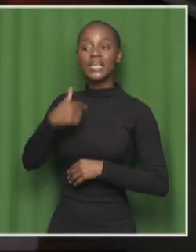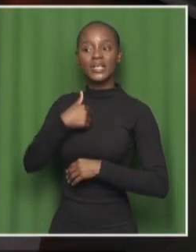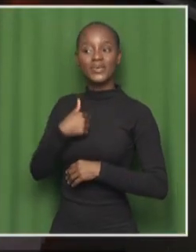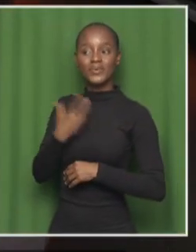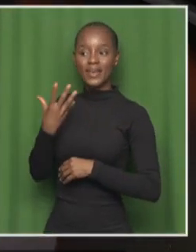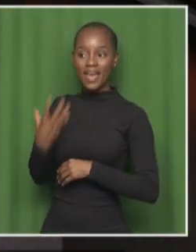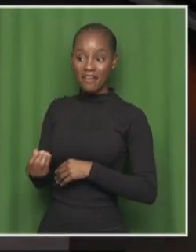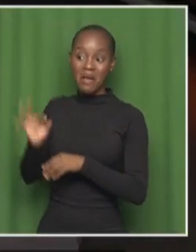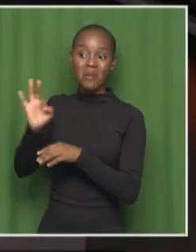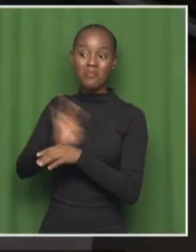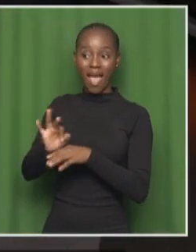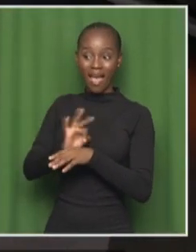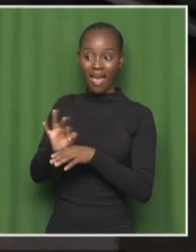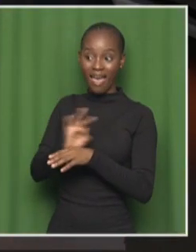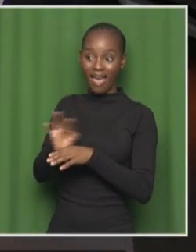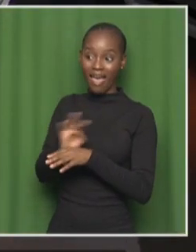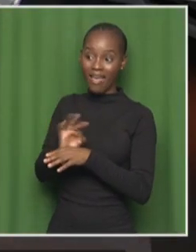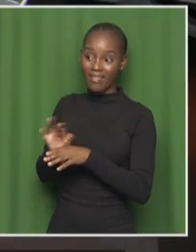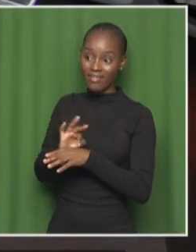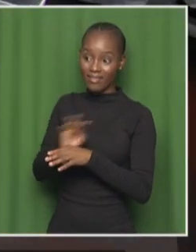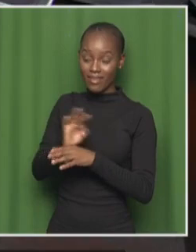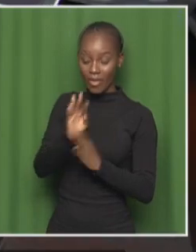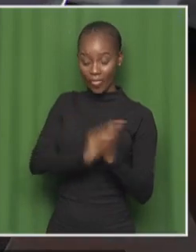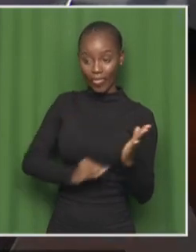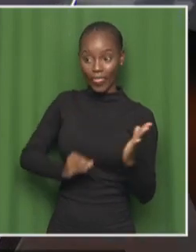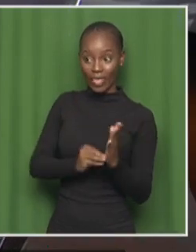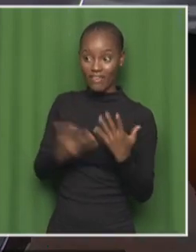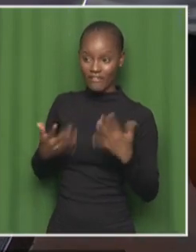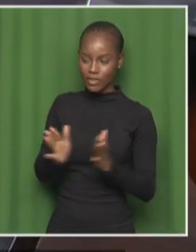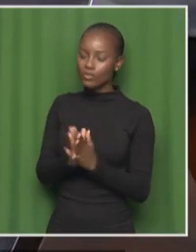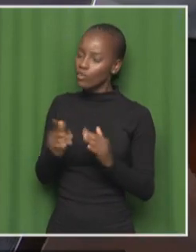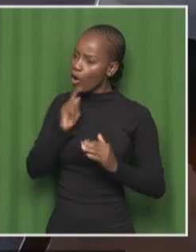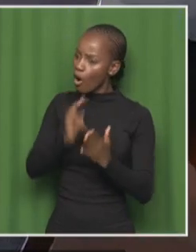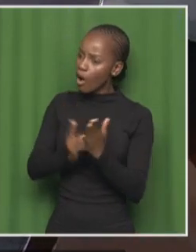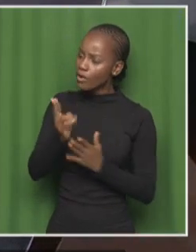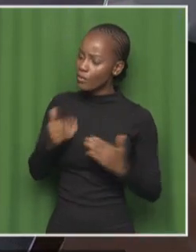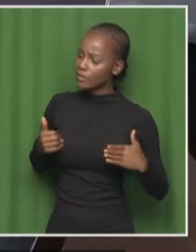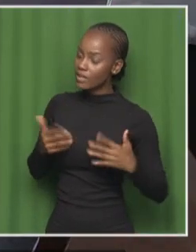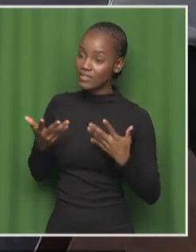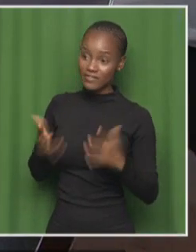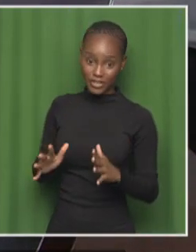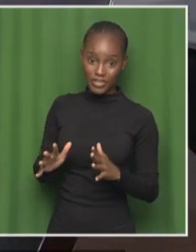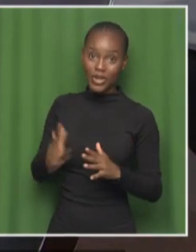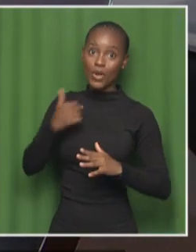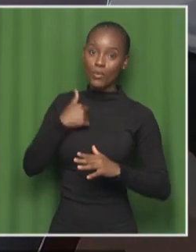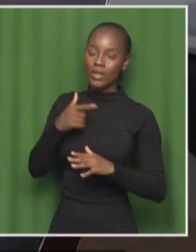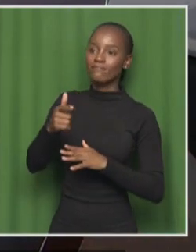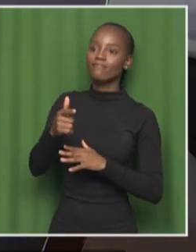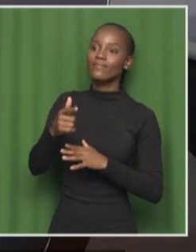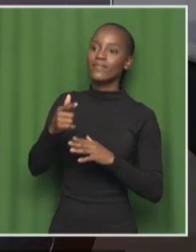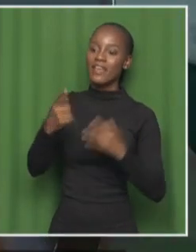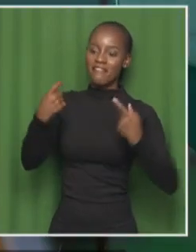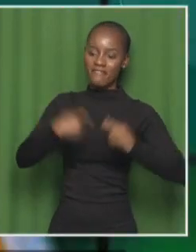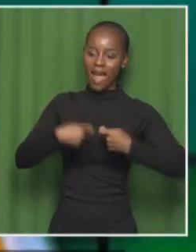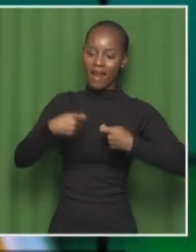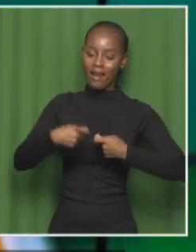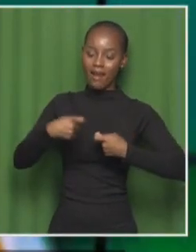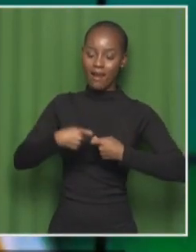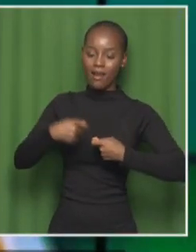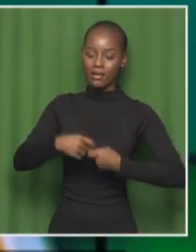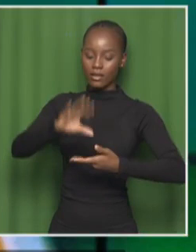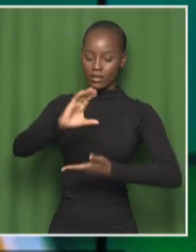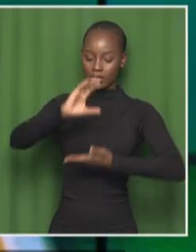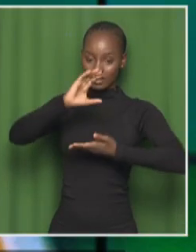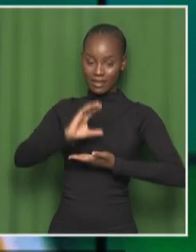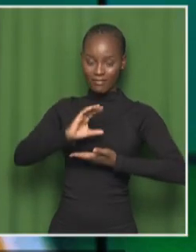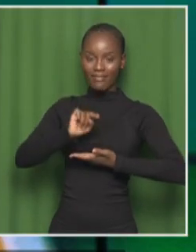made plans for that, and we've actually started it. But look, we've been funding this ourselves, and to really spread it to